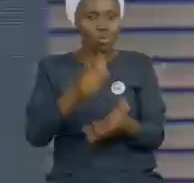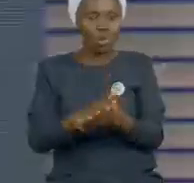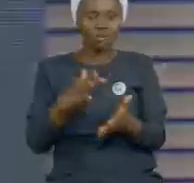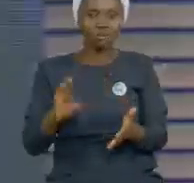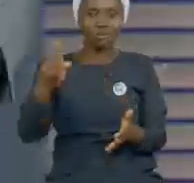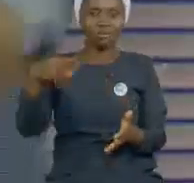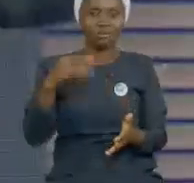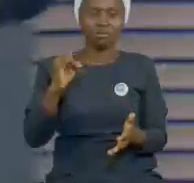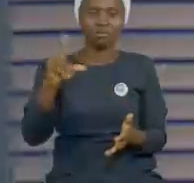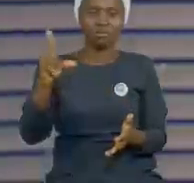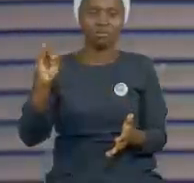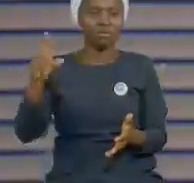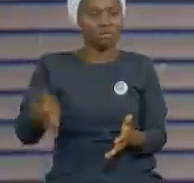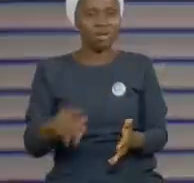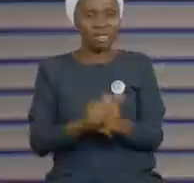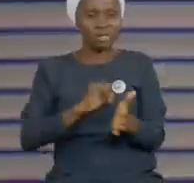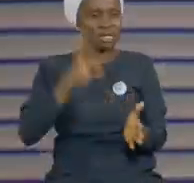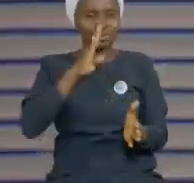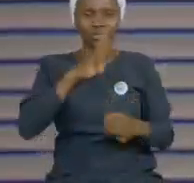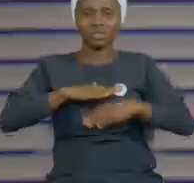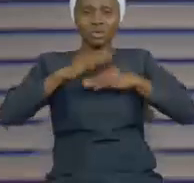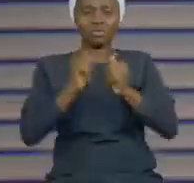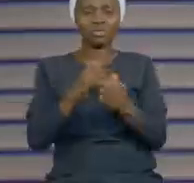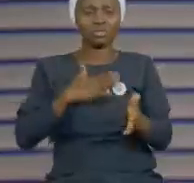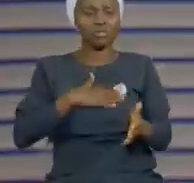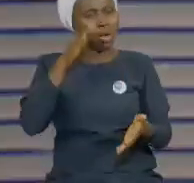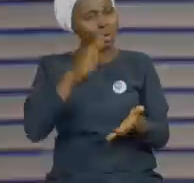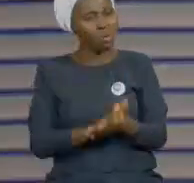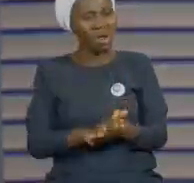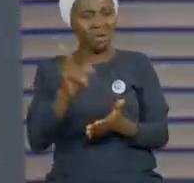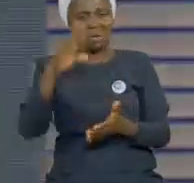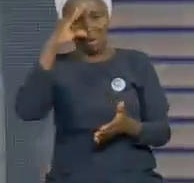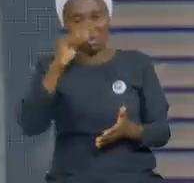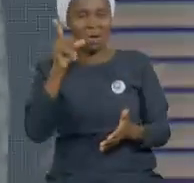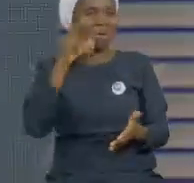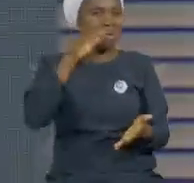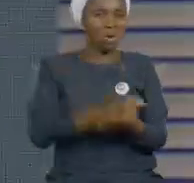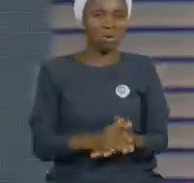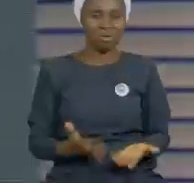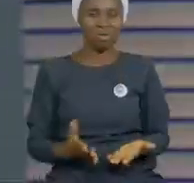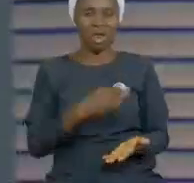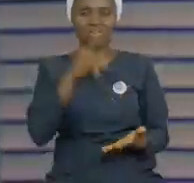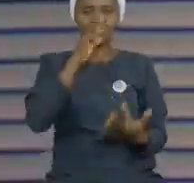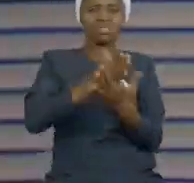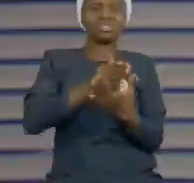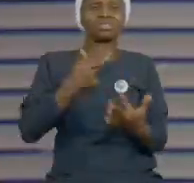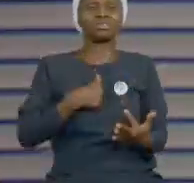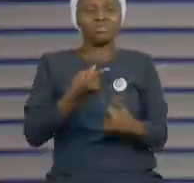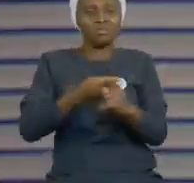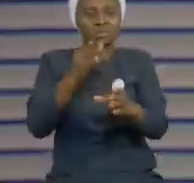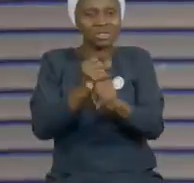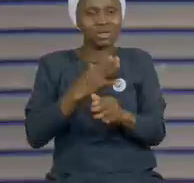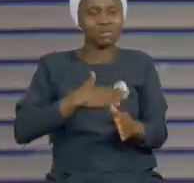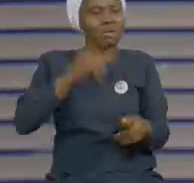man, one wife. And you tell me it was wrong for me to take my brother's wife. Herod